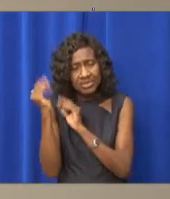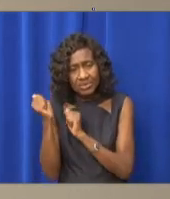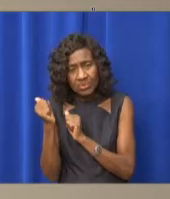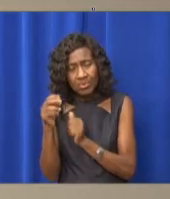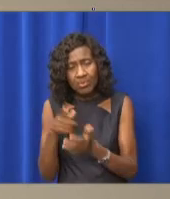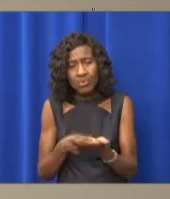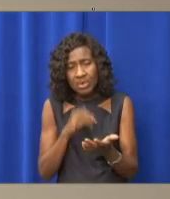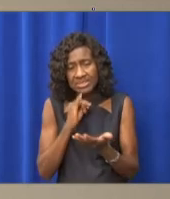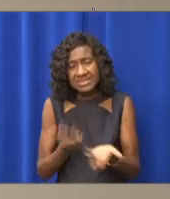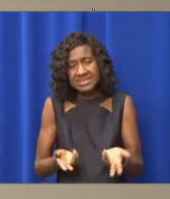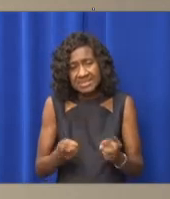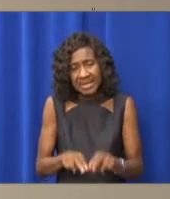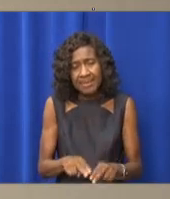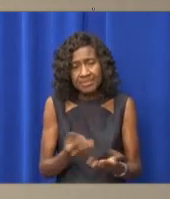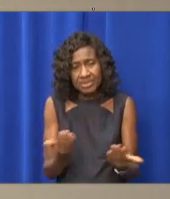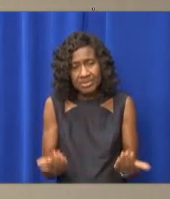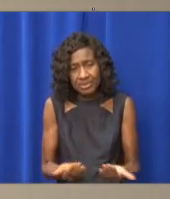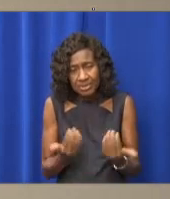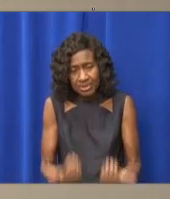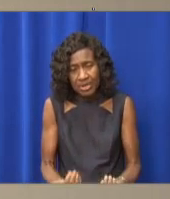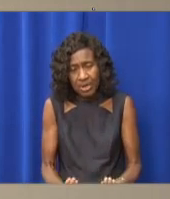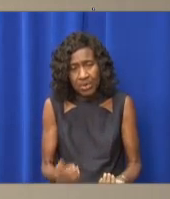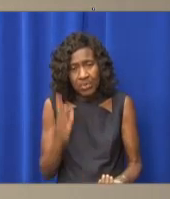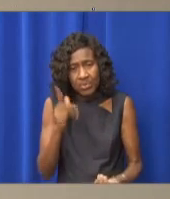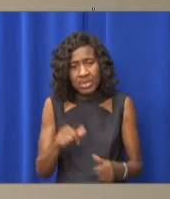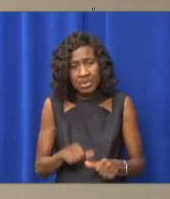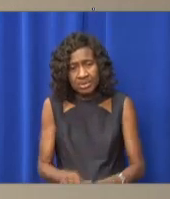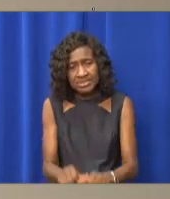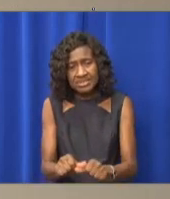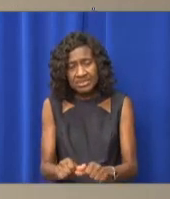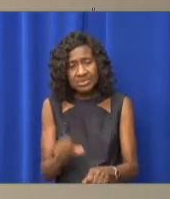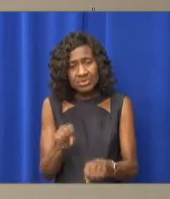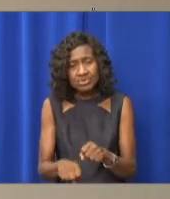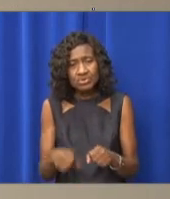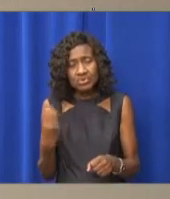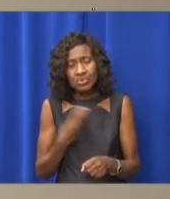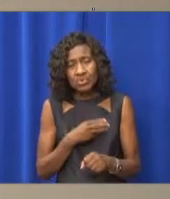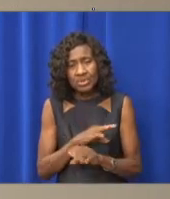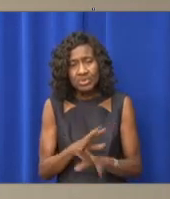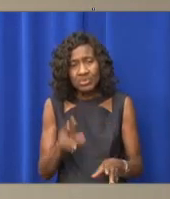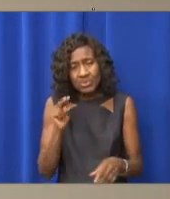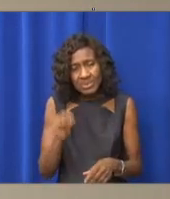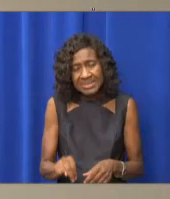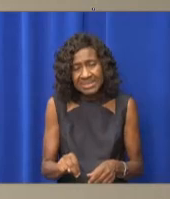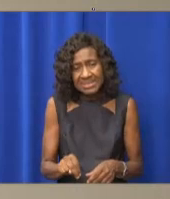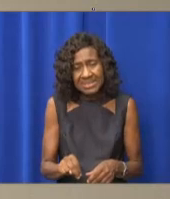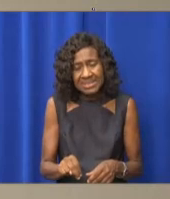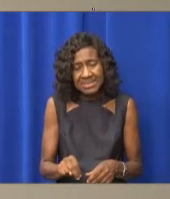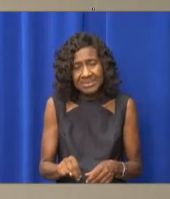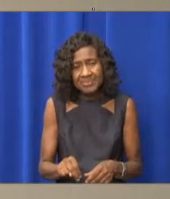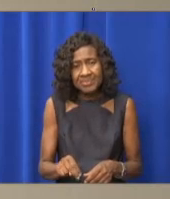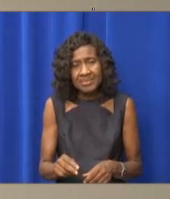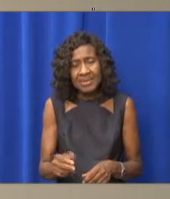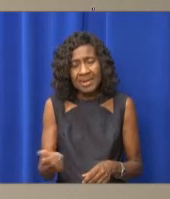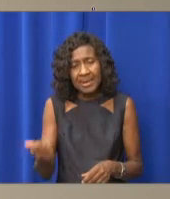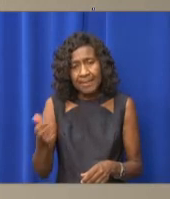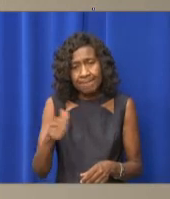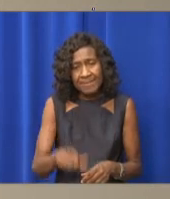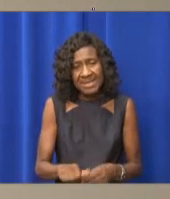continue, whereby we won't need the additional outside medical assistance.